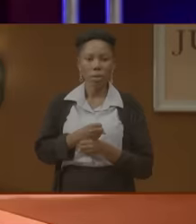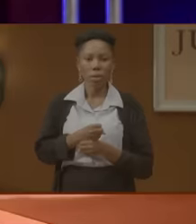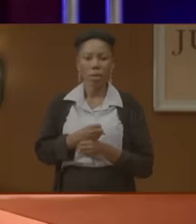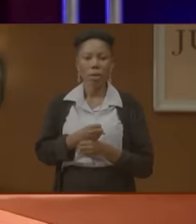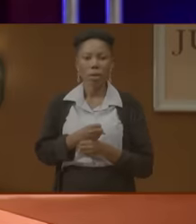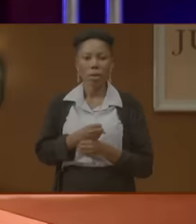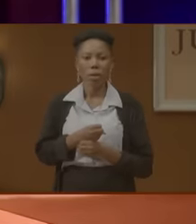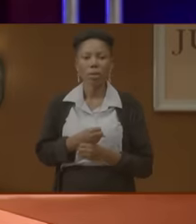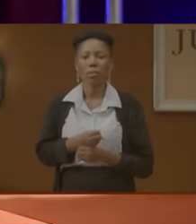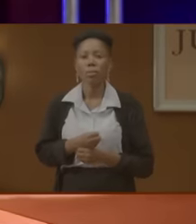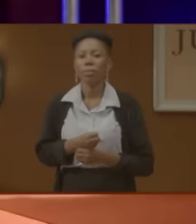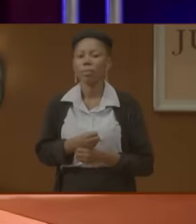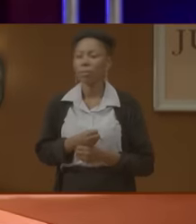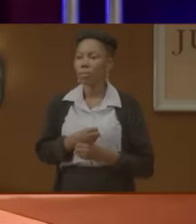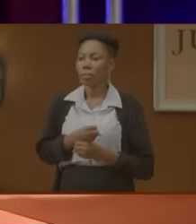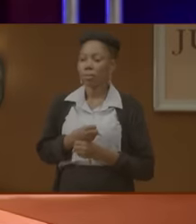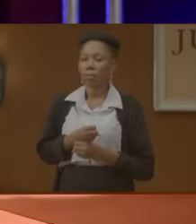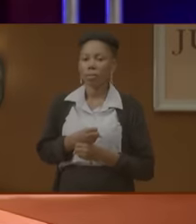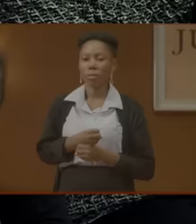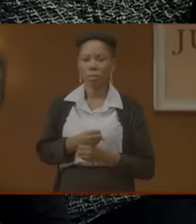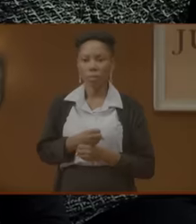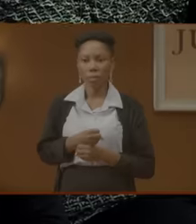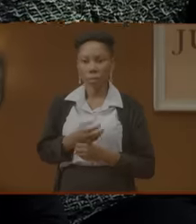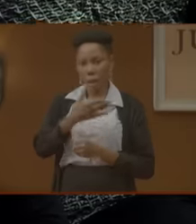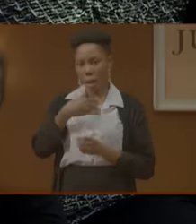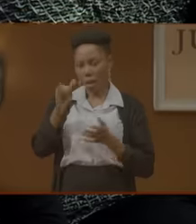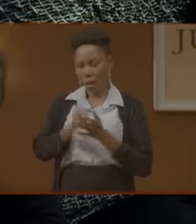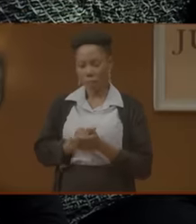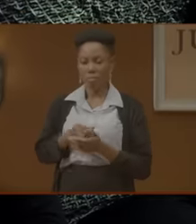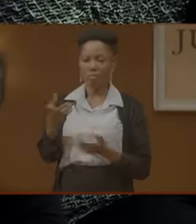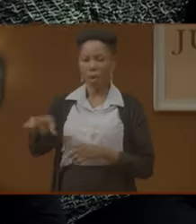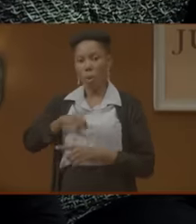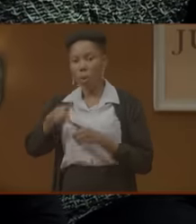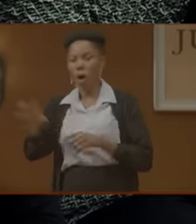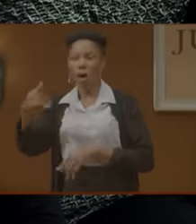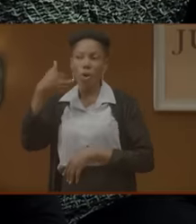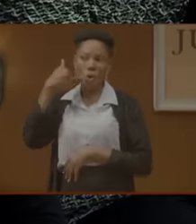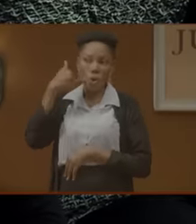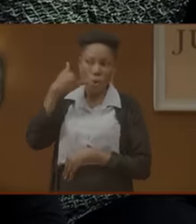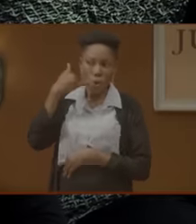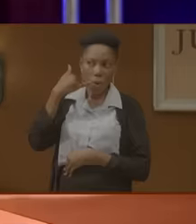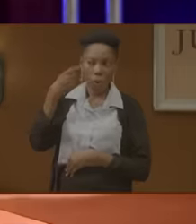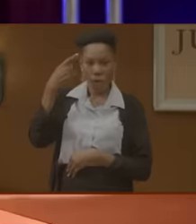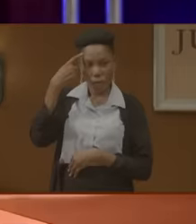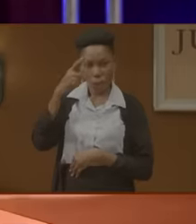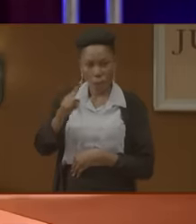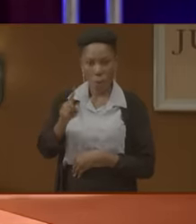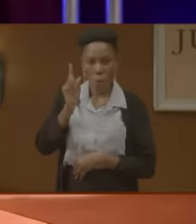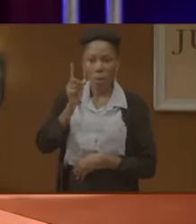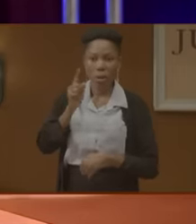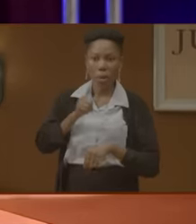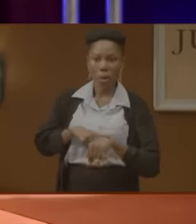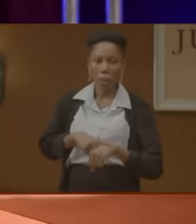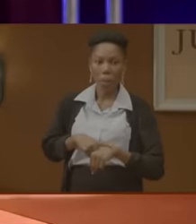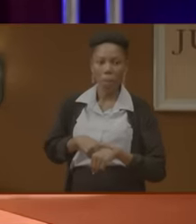finished paying bill in December, in November. So when they called on this, I said, no, I wasn't. For one, I'm not part of my